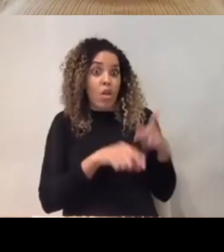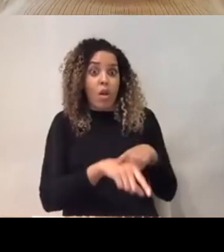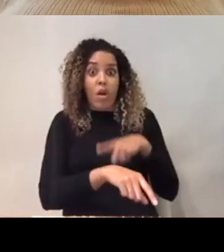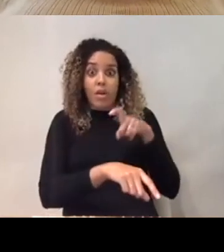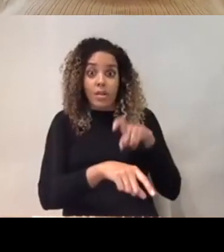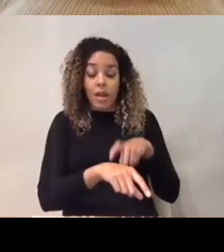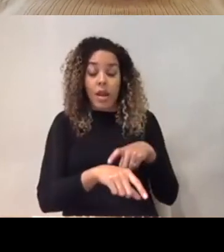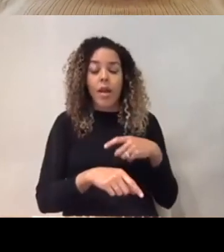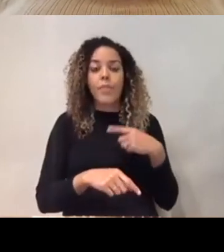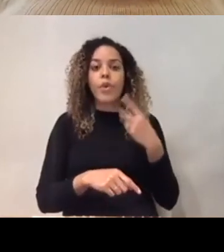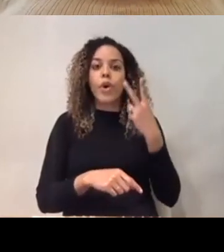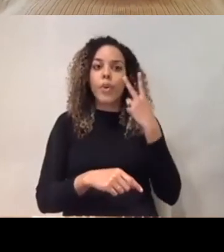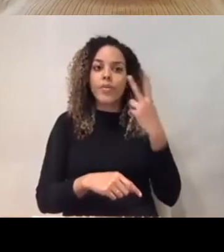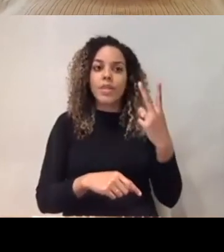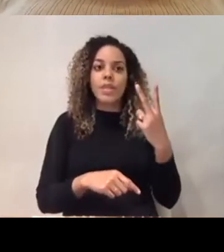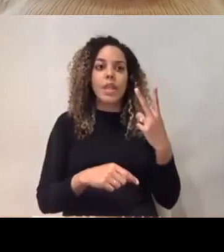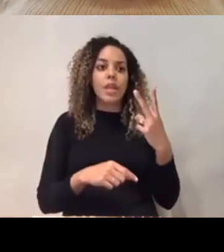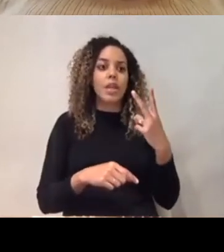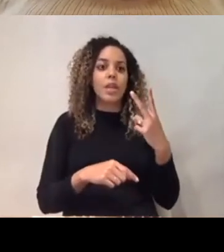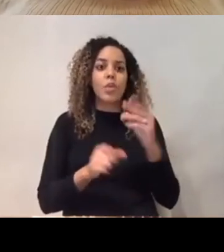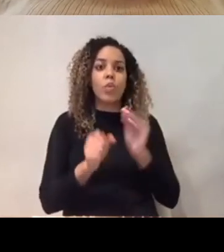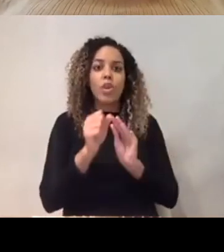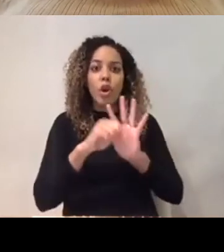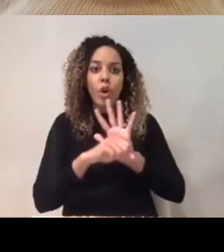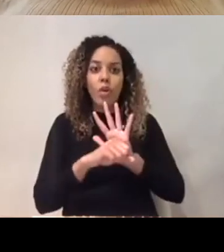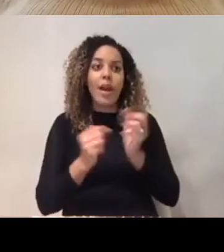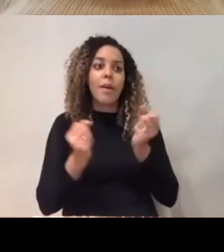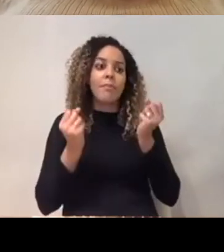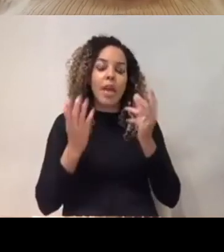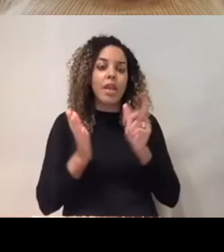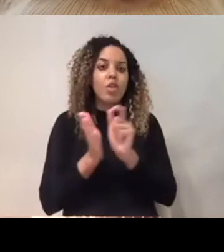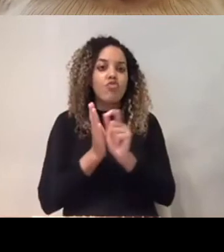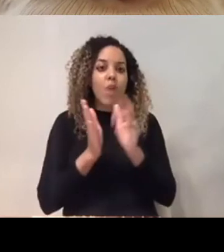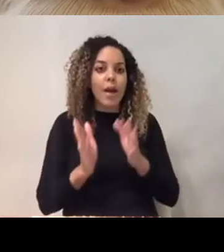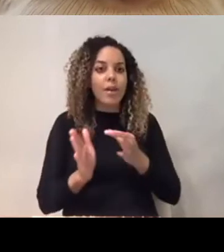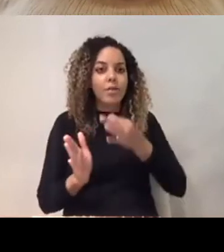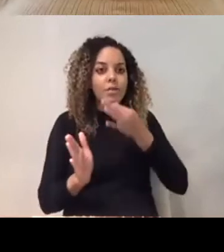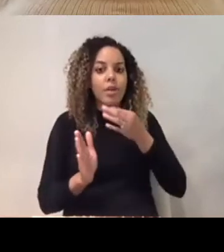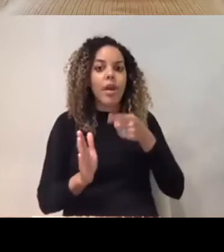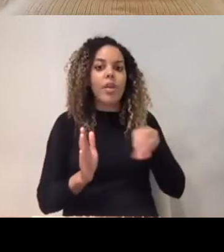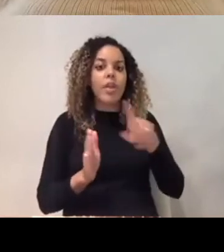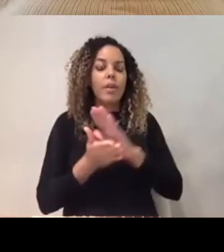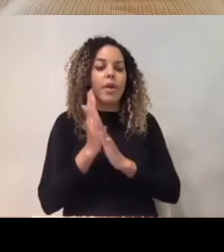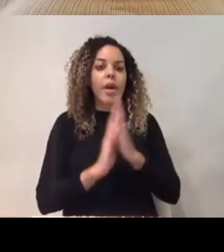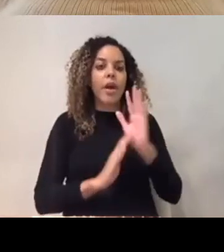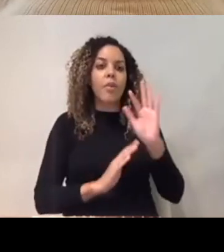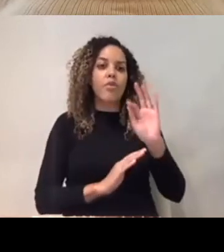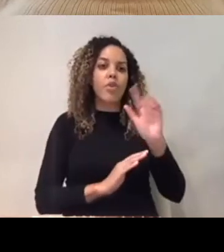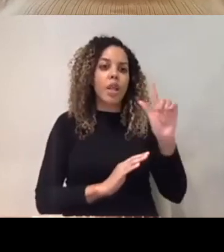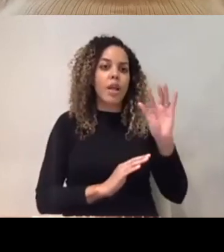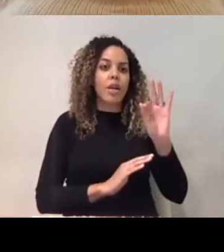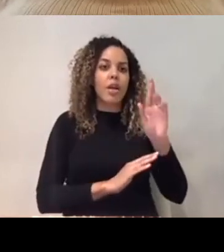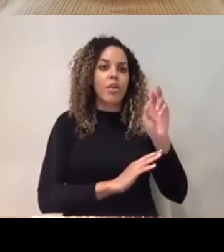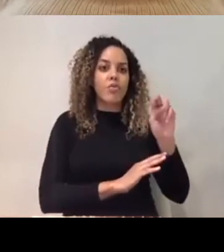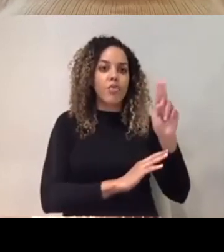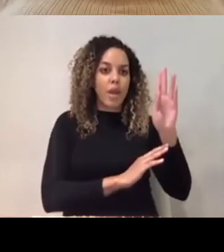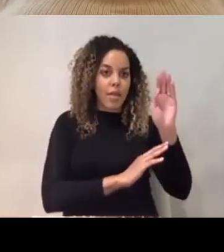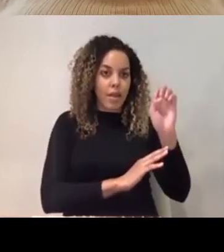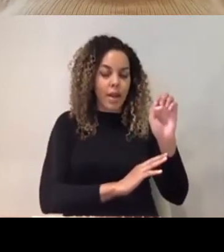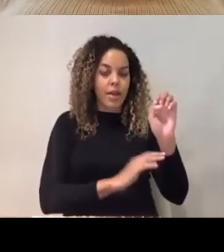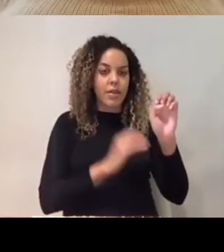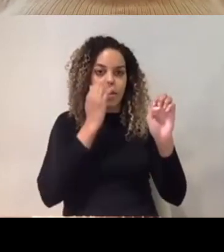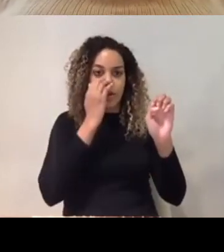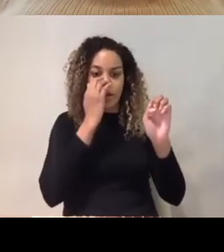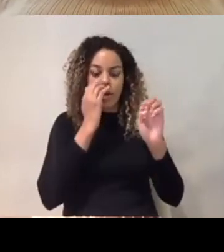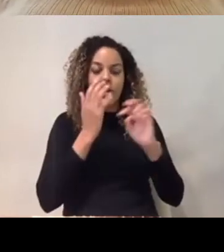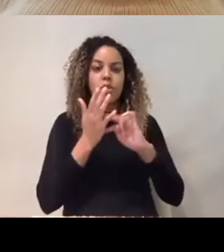COVID, a lot of good writers are now freelance, or sites are closing down. So the pool of writers